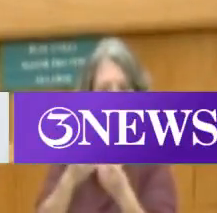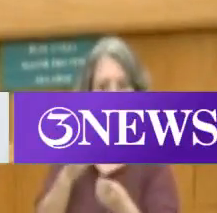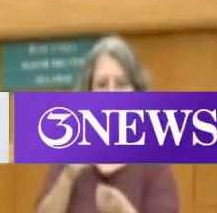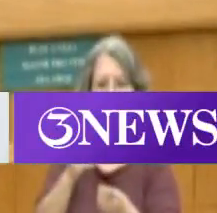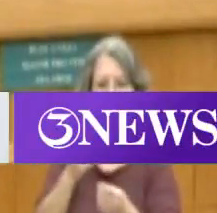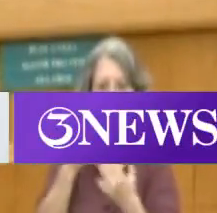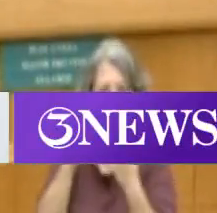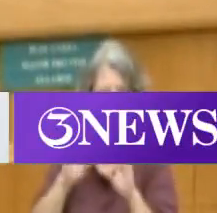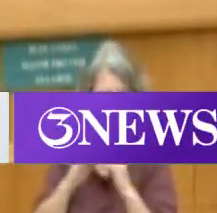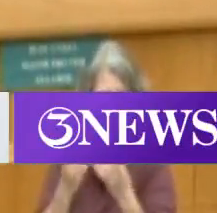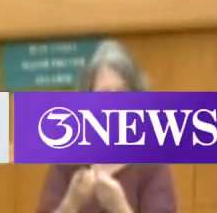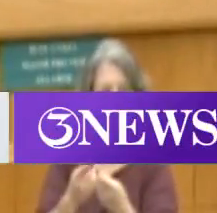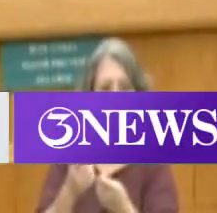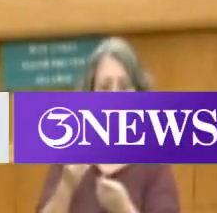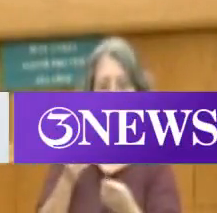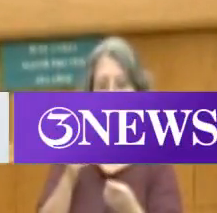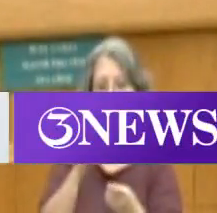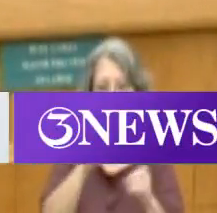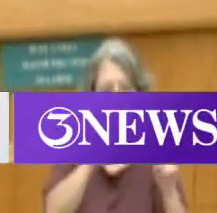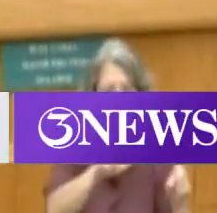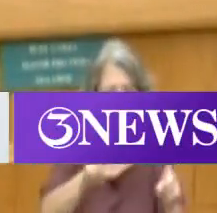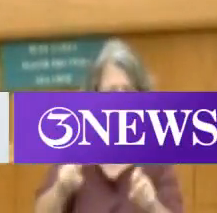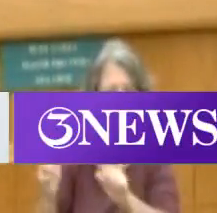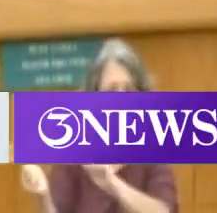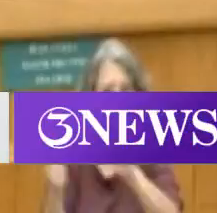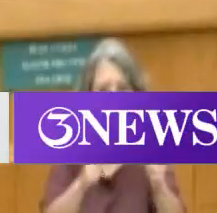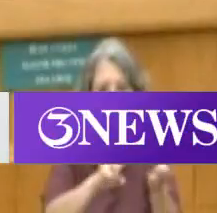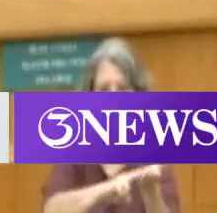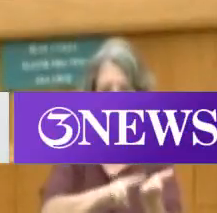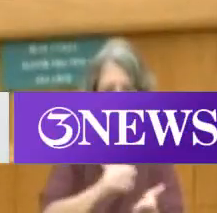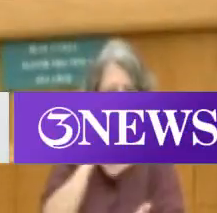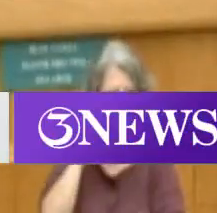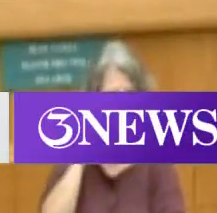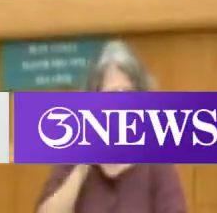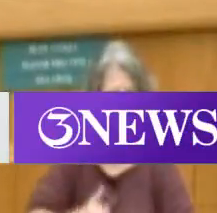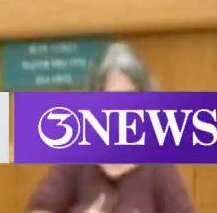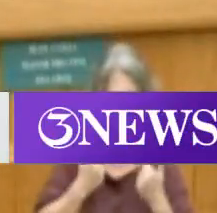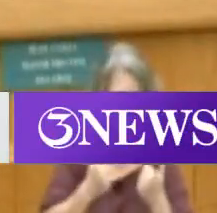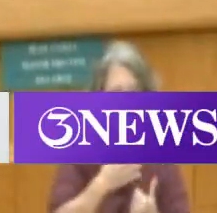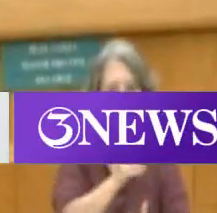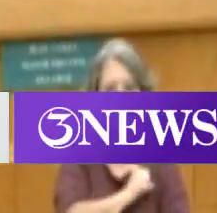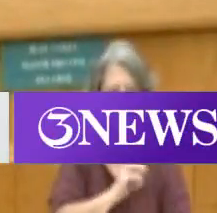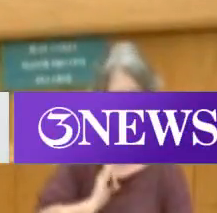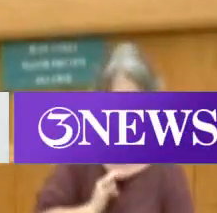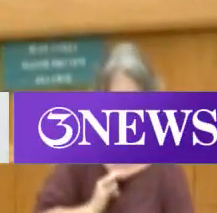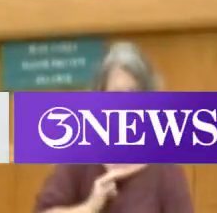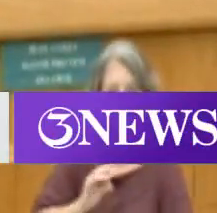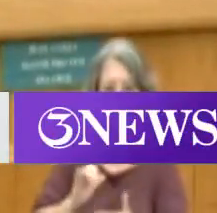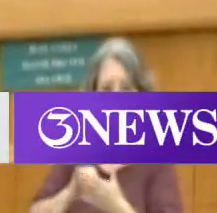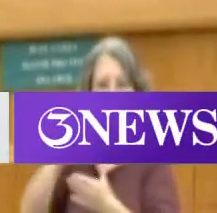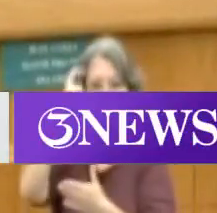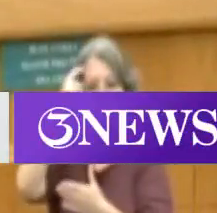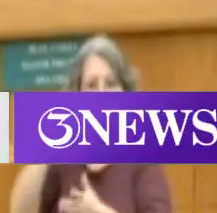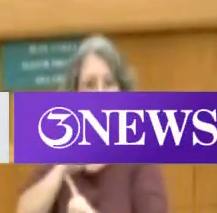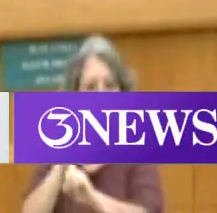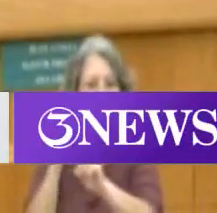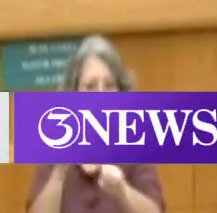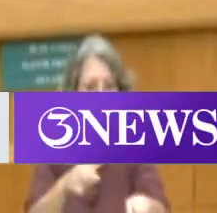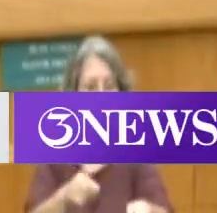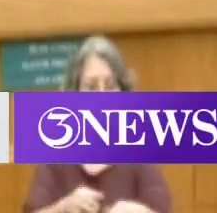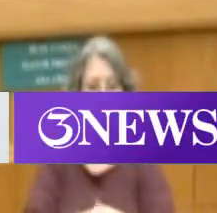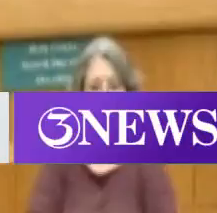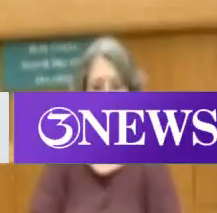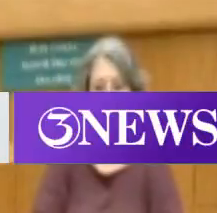a Texas National Guard team and are showing no symptoms and are in isolation. Public Health Director Annette Rodriguez says if you are